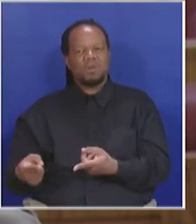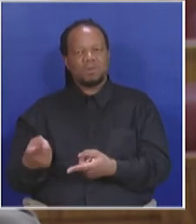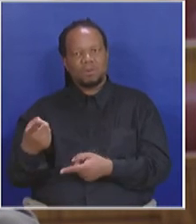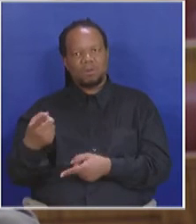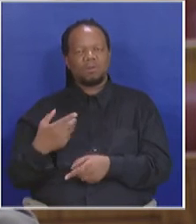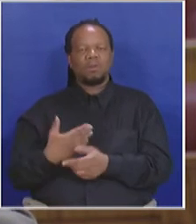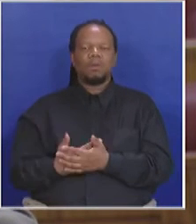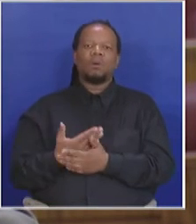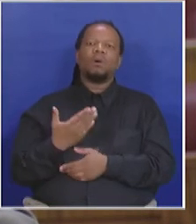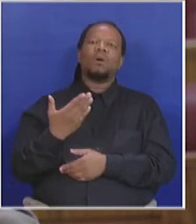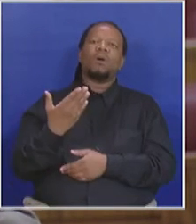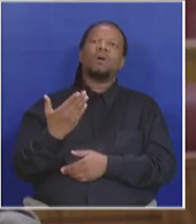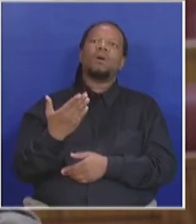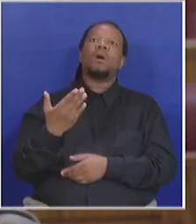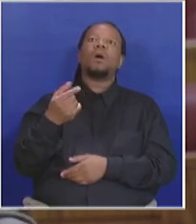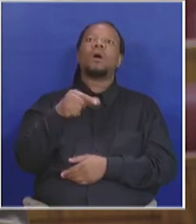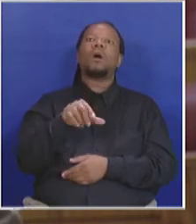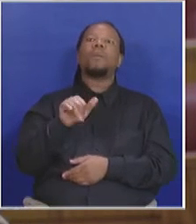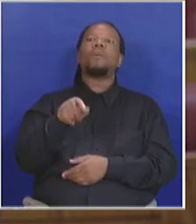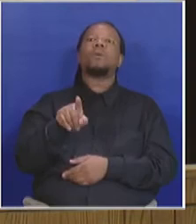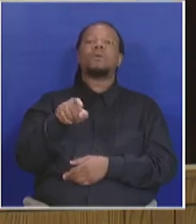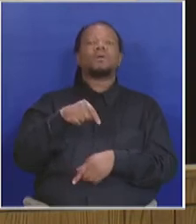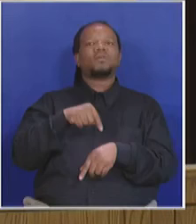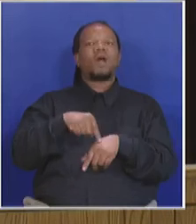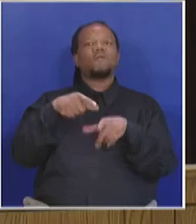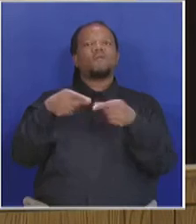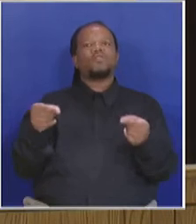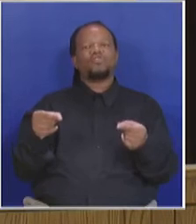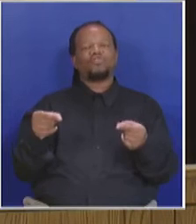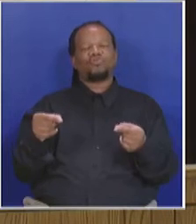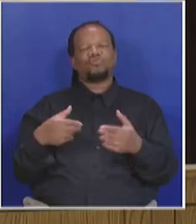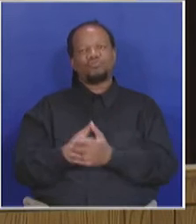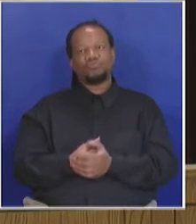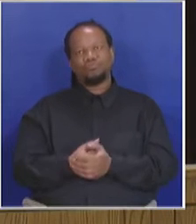to realize that the Honorable ANC... Khai, your time has expired.